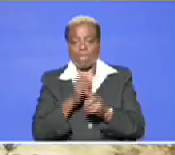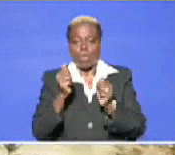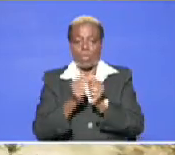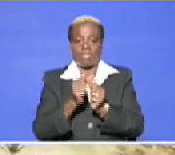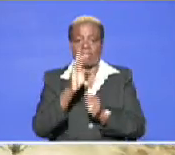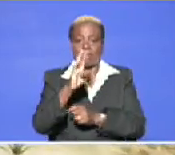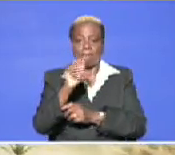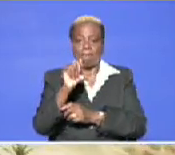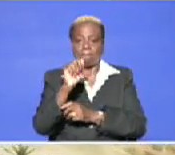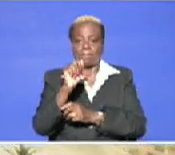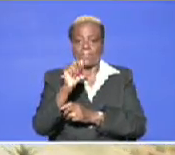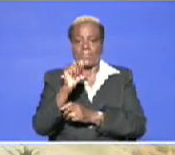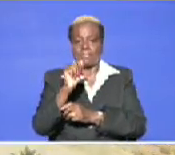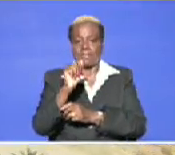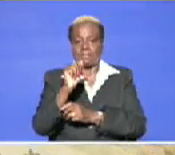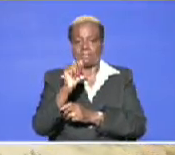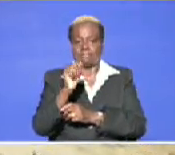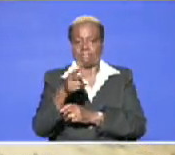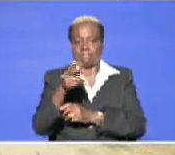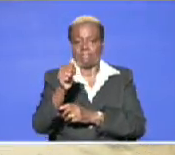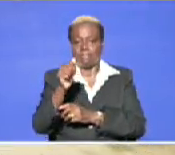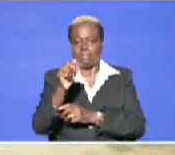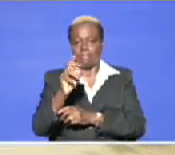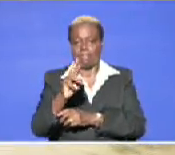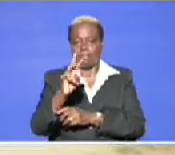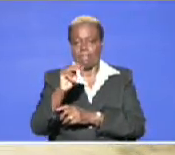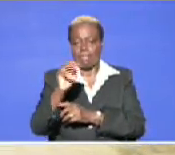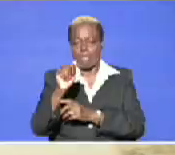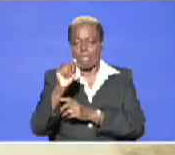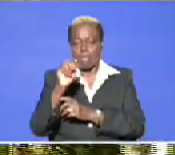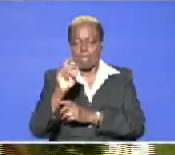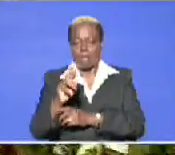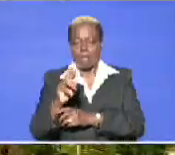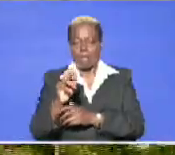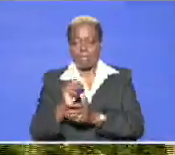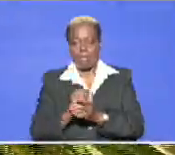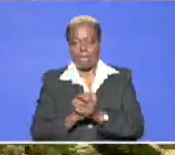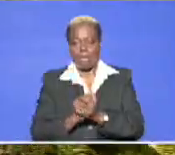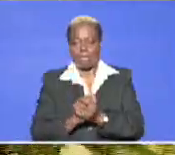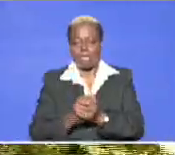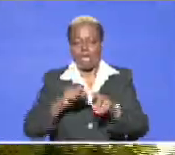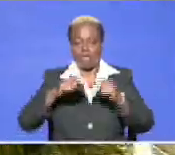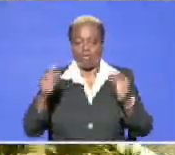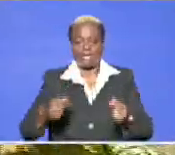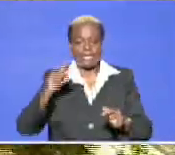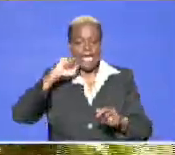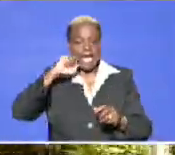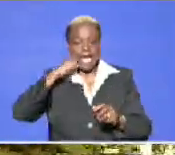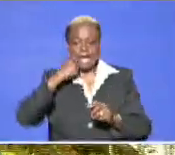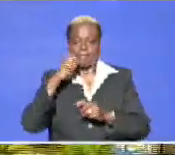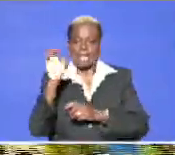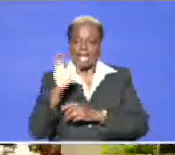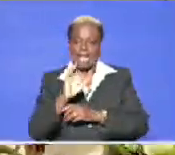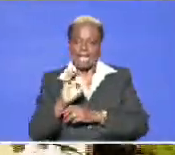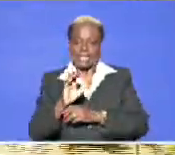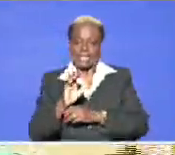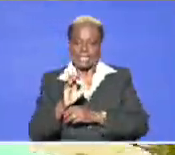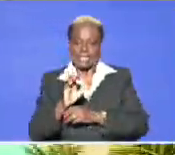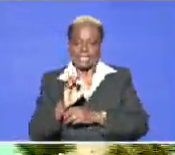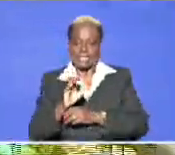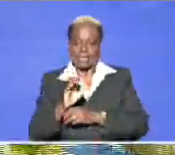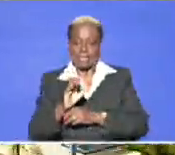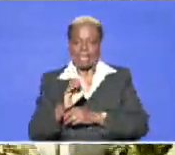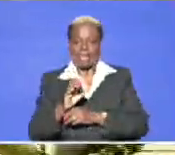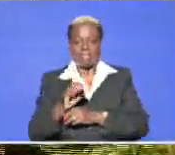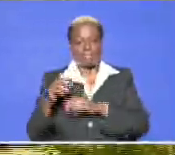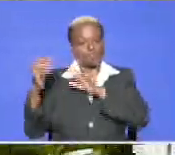Cup recently wrapping up and the Islands of the Bahamas Showcase Basketball Tournament and the Great Apico Classic on the horizon, the Bahamas Resort is certainly doing their